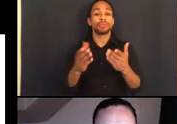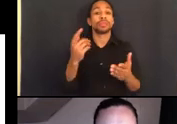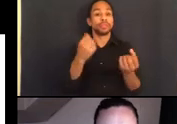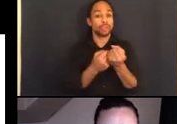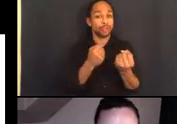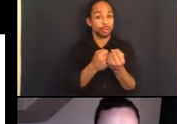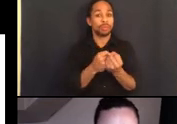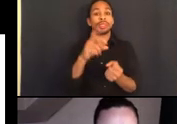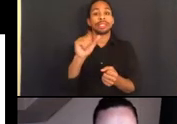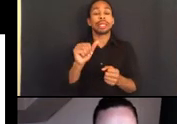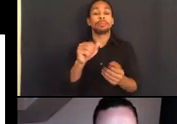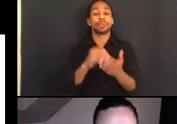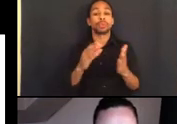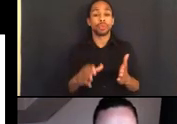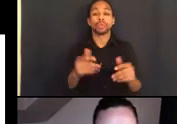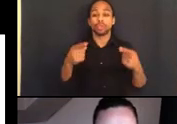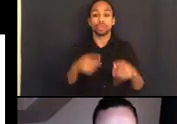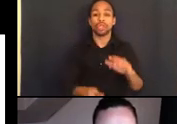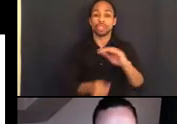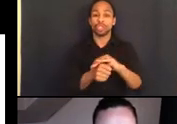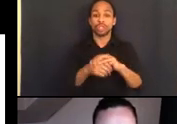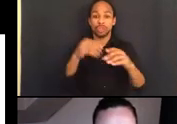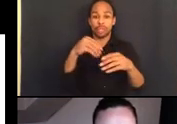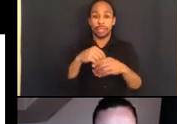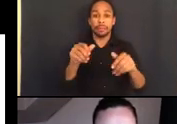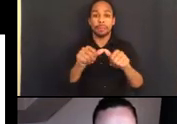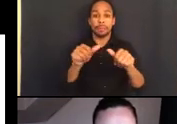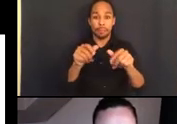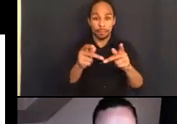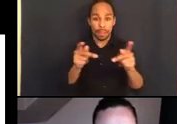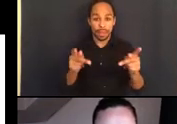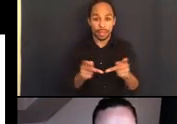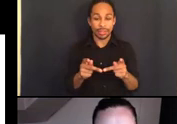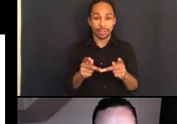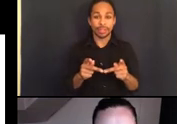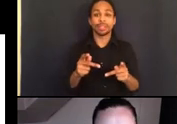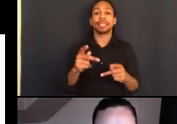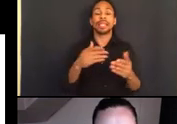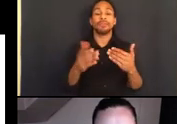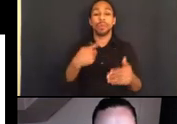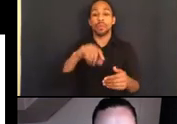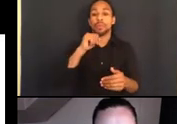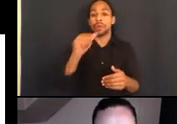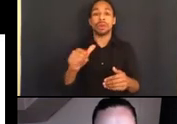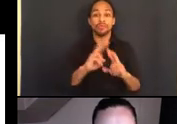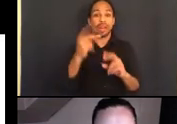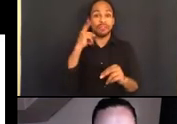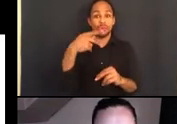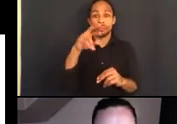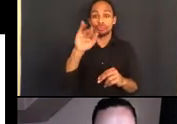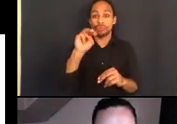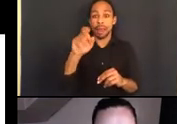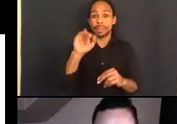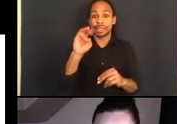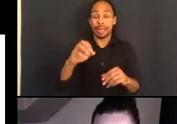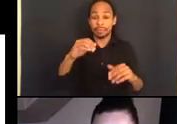students during the shelter-in-place orders. And while not quite ready for prime time just yet, it's likely we'll be doing more media and outreach around this